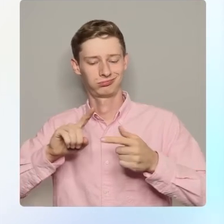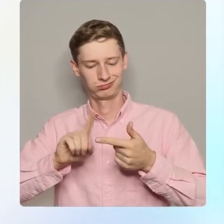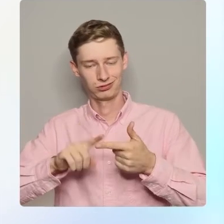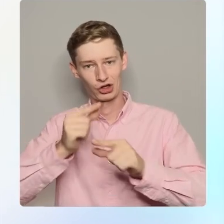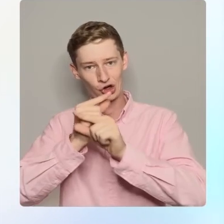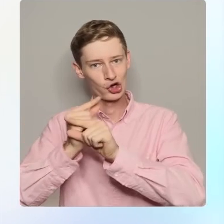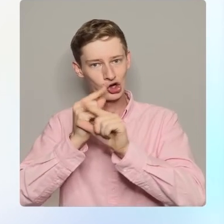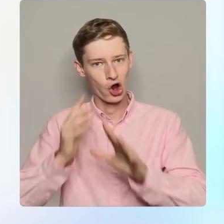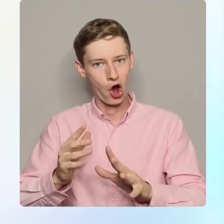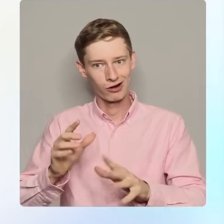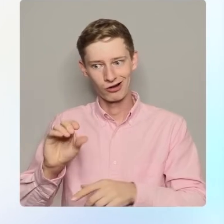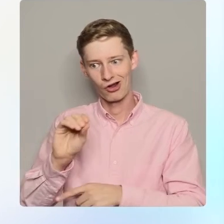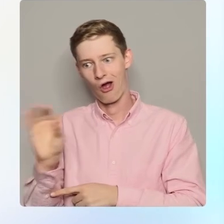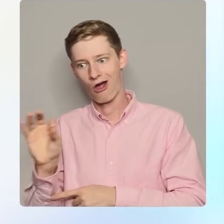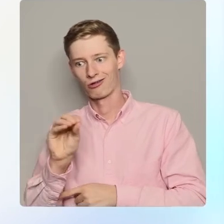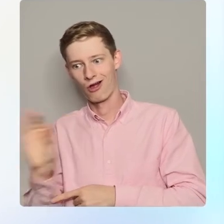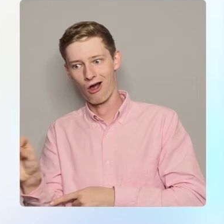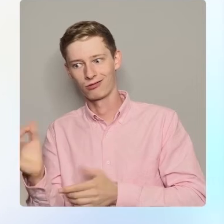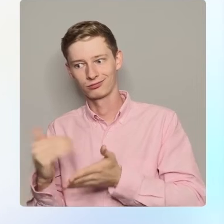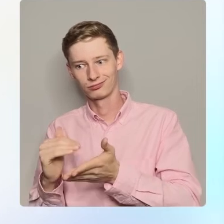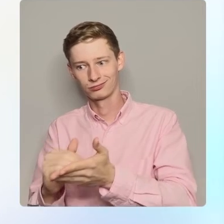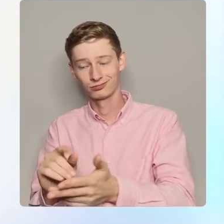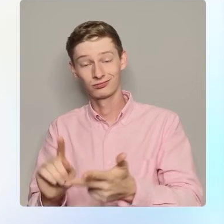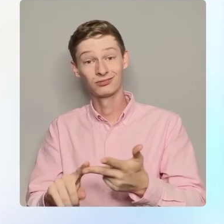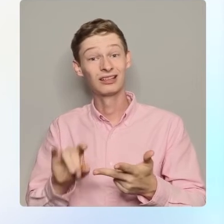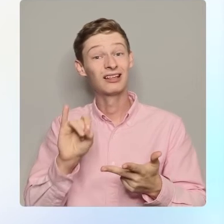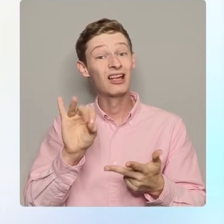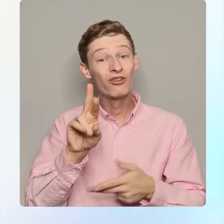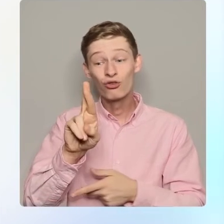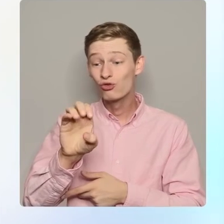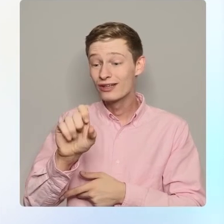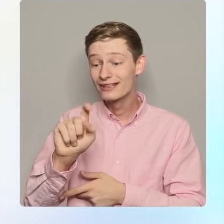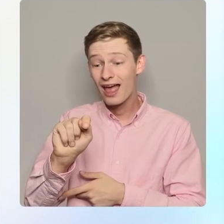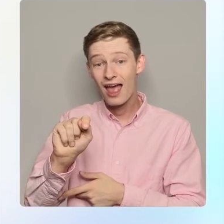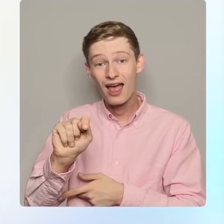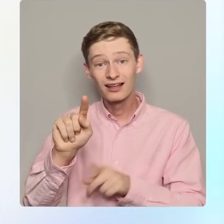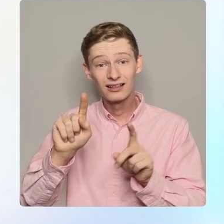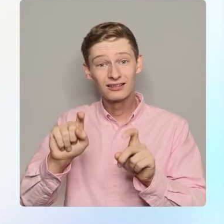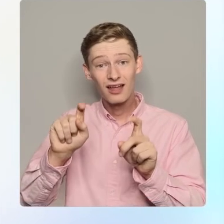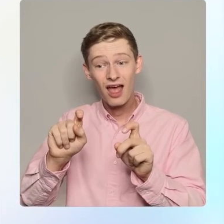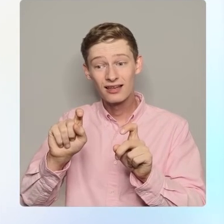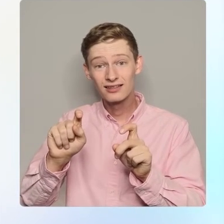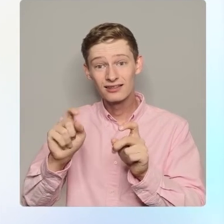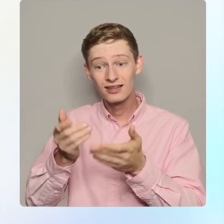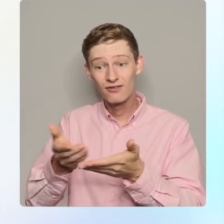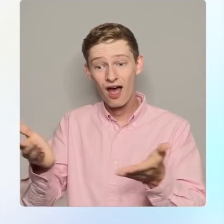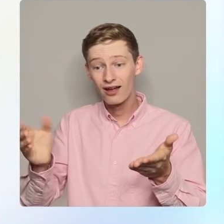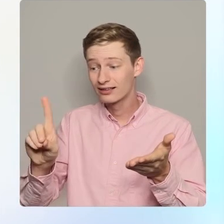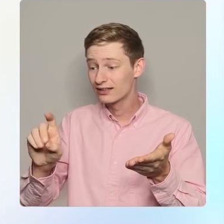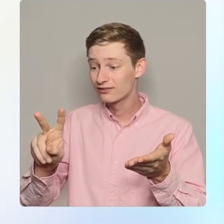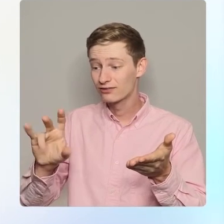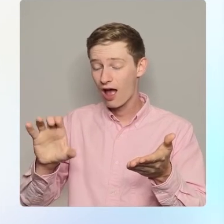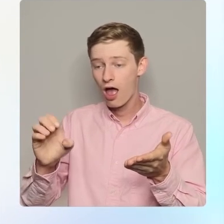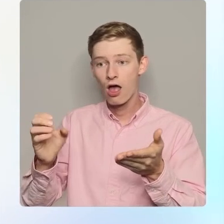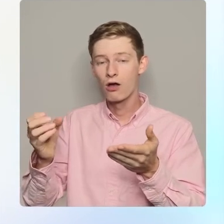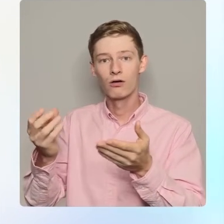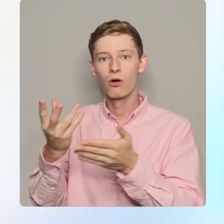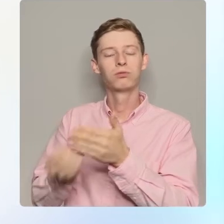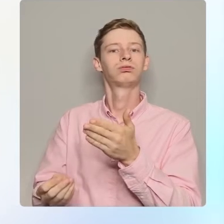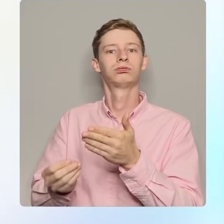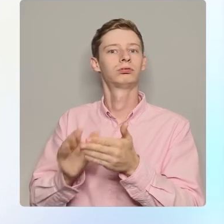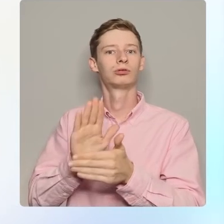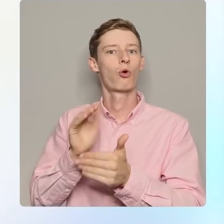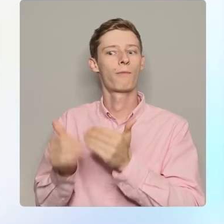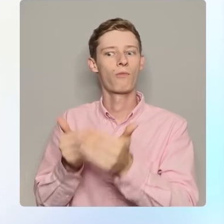until very recently, MetaQuest headsets just weren't that good for running your tests. System dialogues would block your tests from